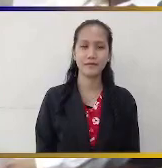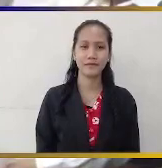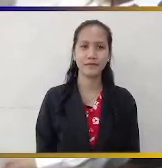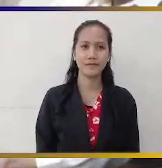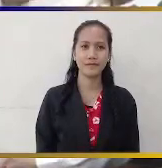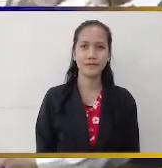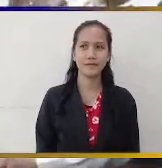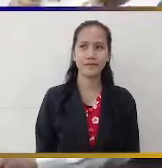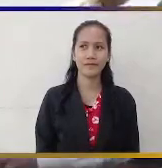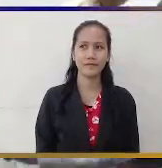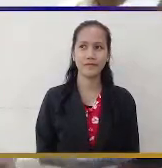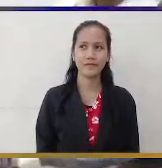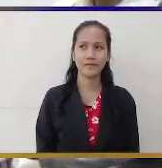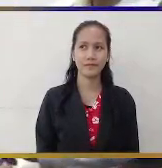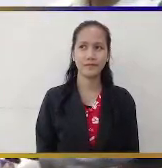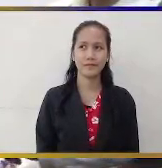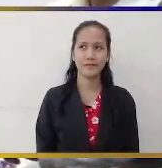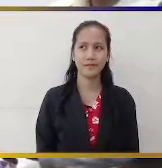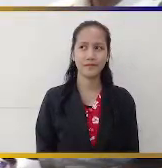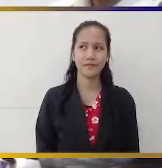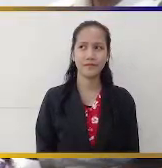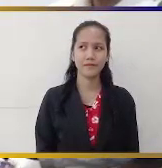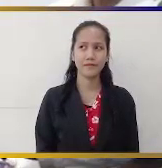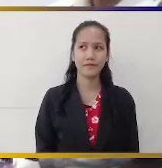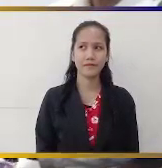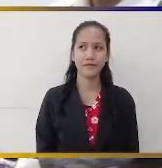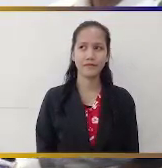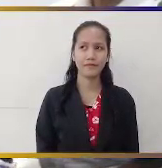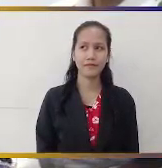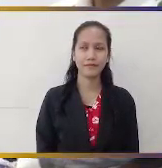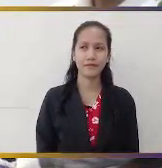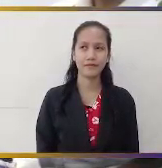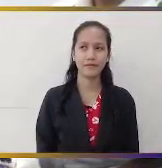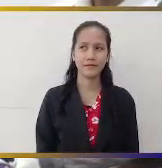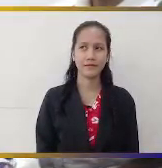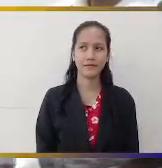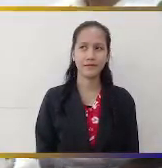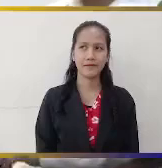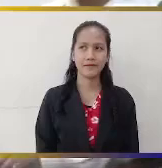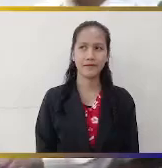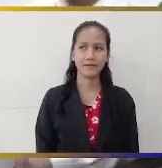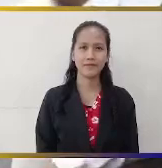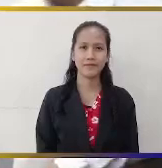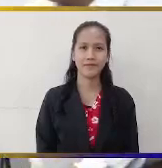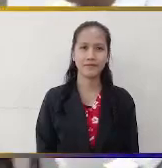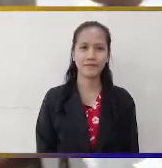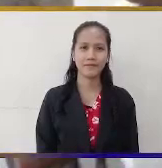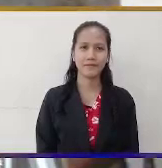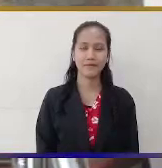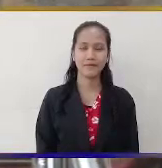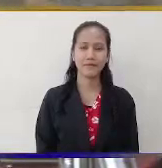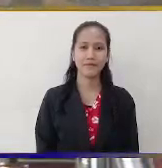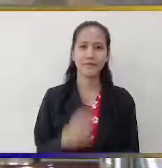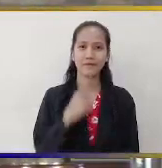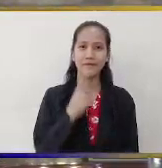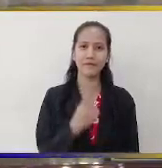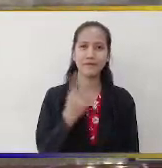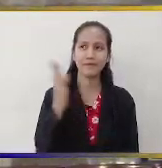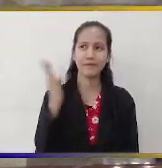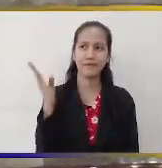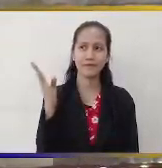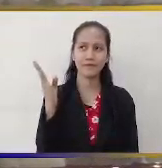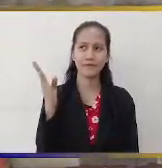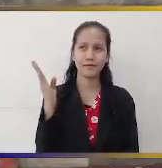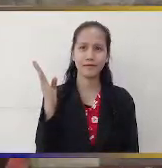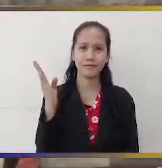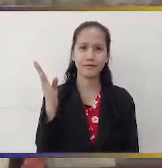And, of course, your wife's in medical, right? So I'll give you another 5 years. But anyways, I'm just saying he's going to die